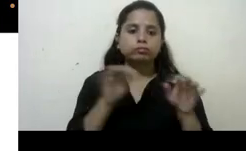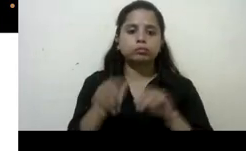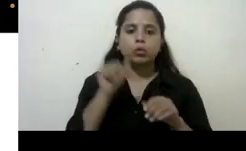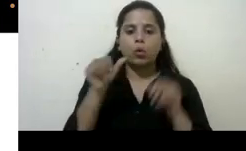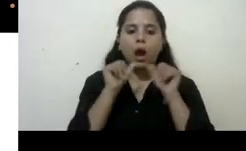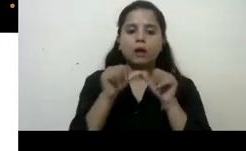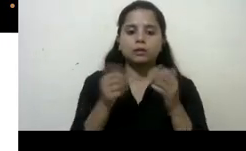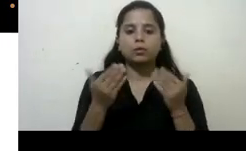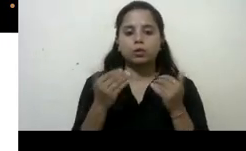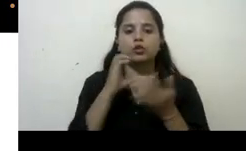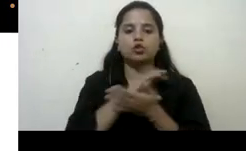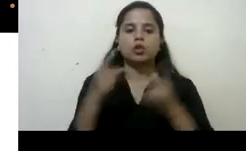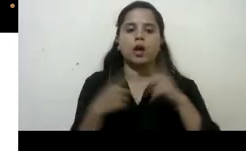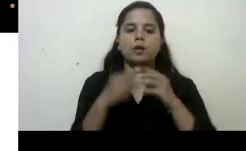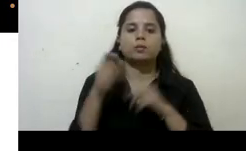box.